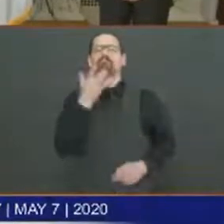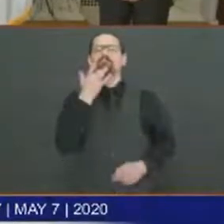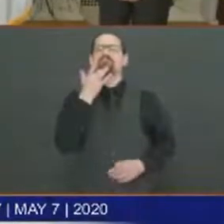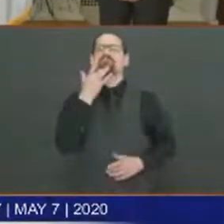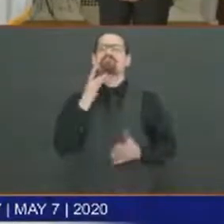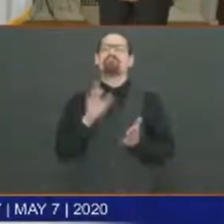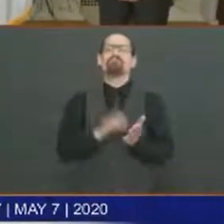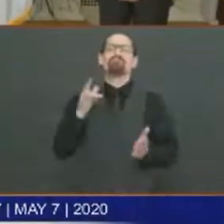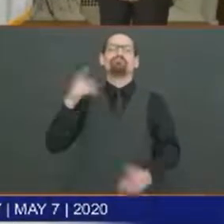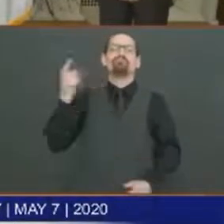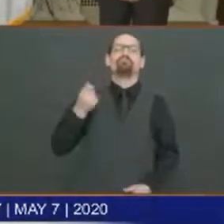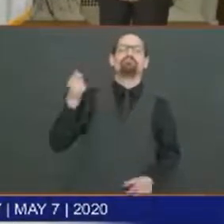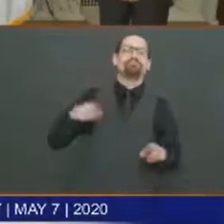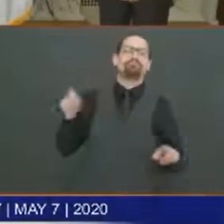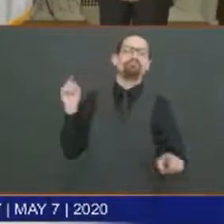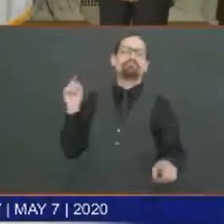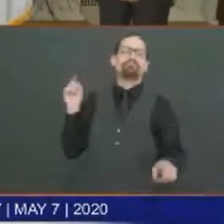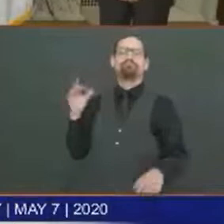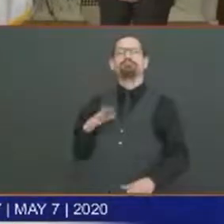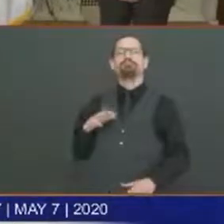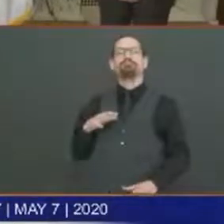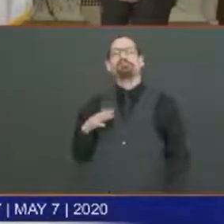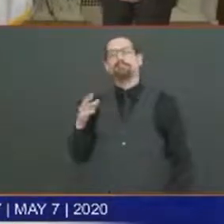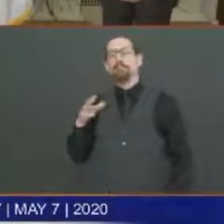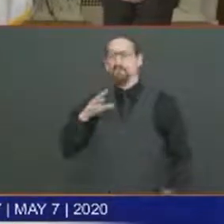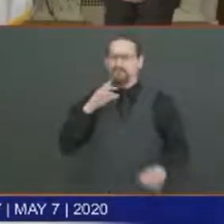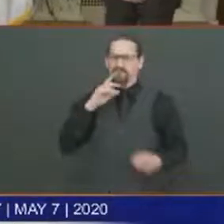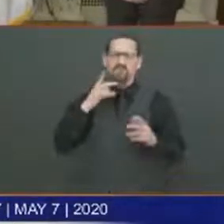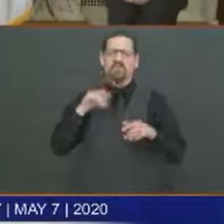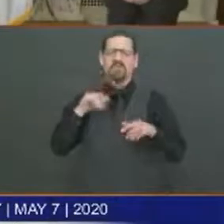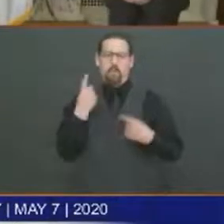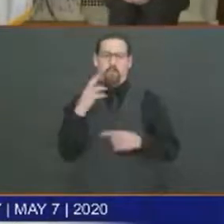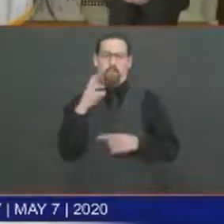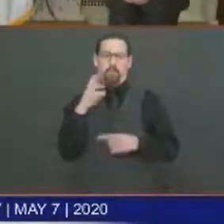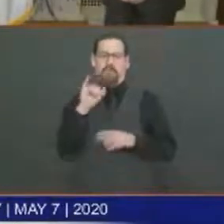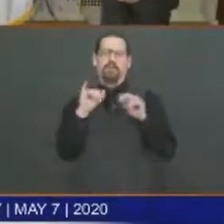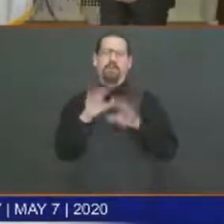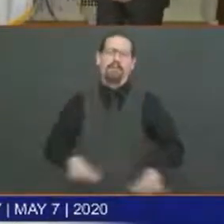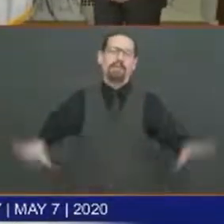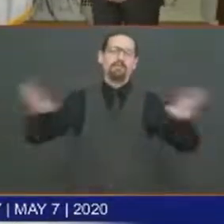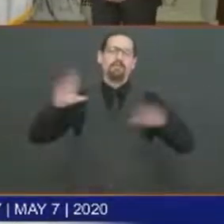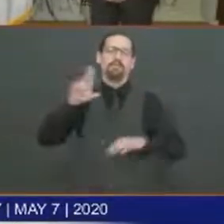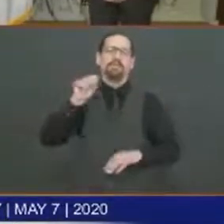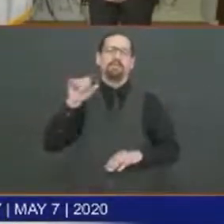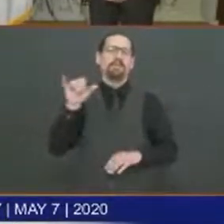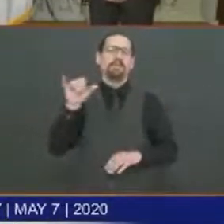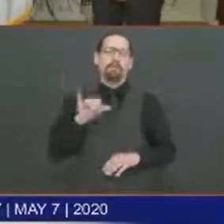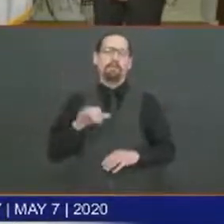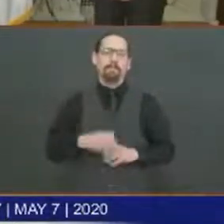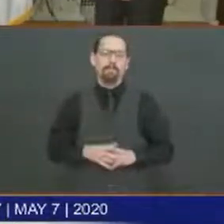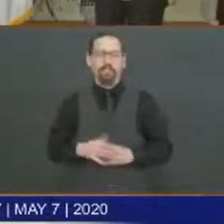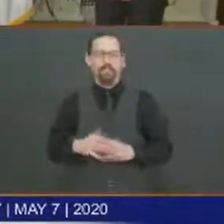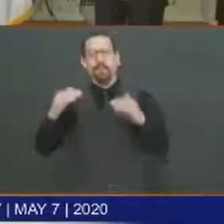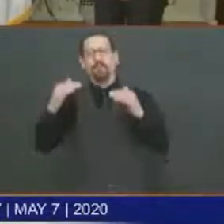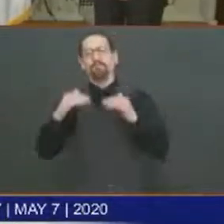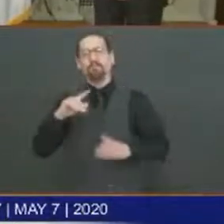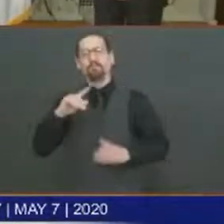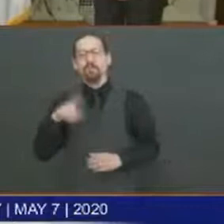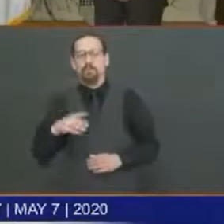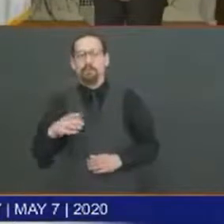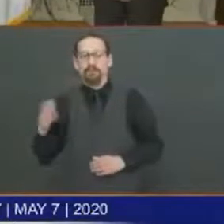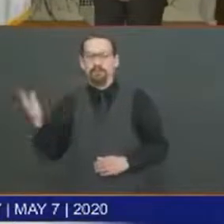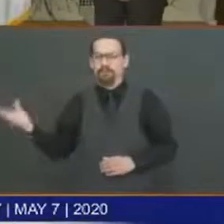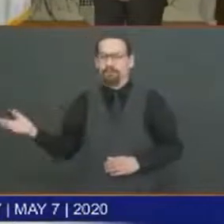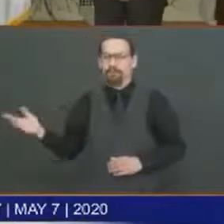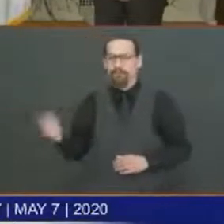America. Steve Alquist of Uprise RI has a question posed to both the governor and Dr. Alexander Scott. What kind of guidance are you getting